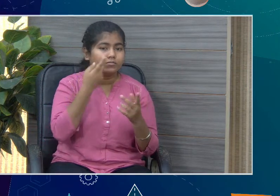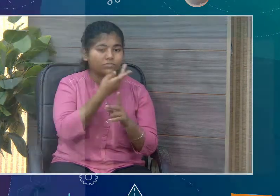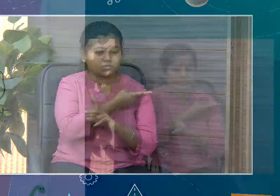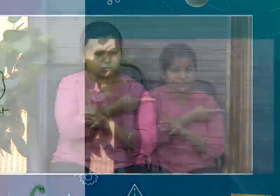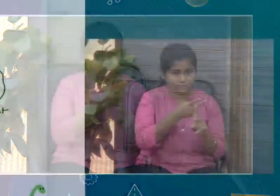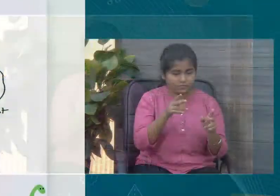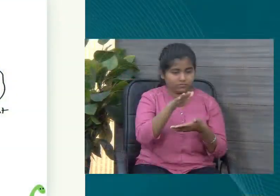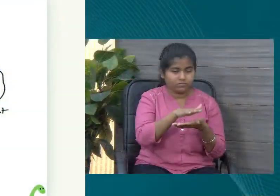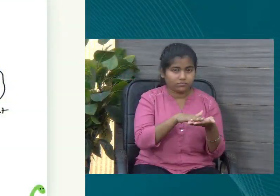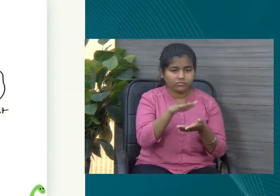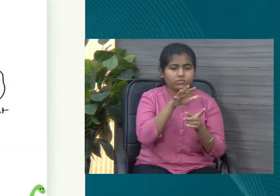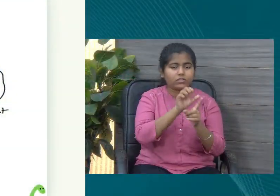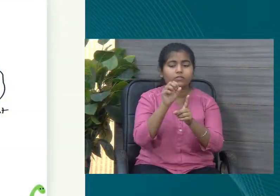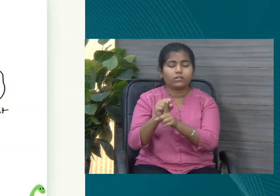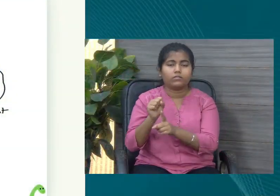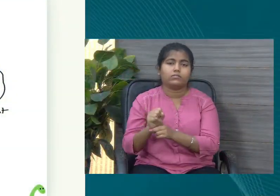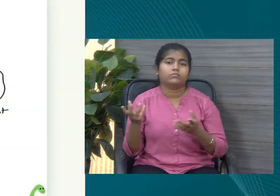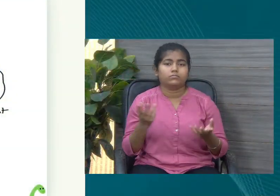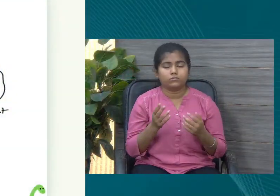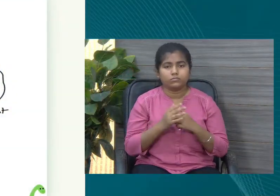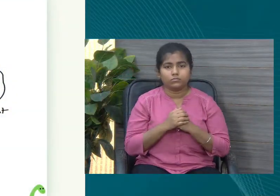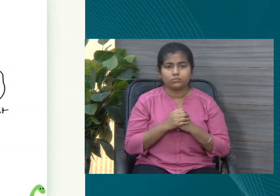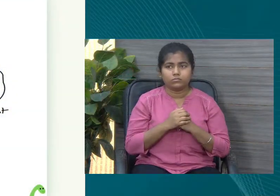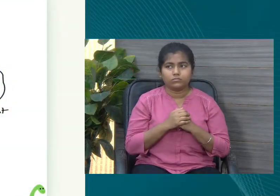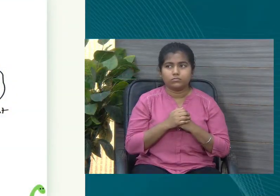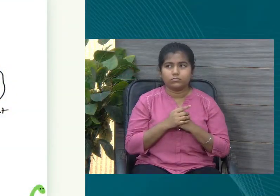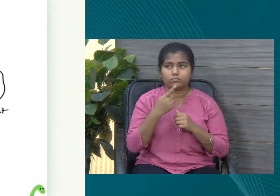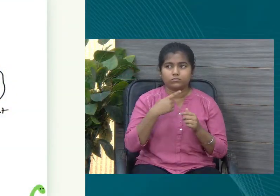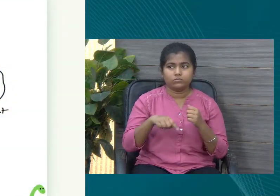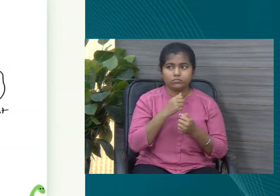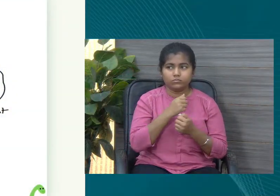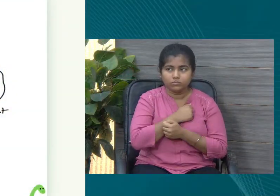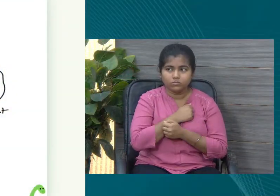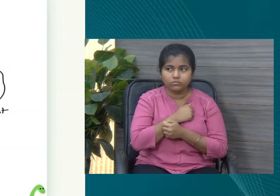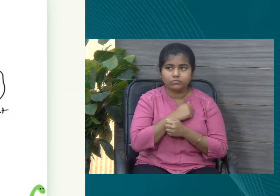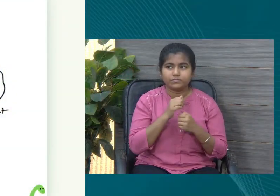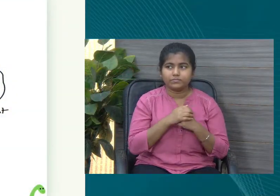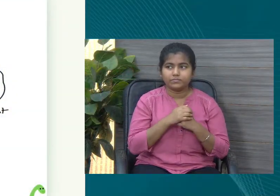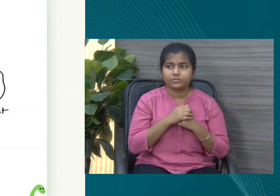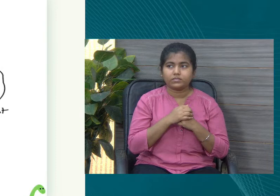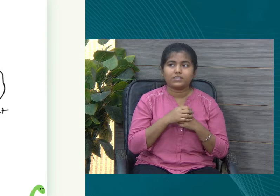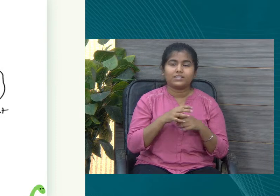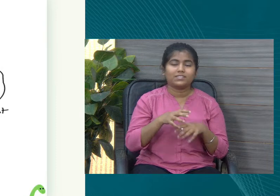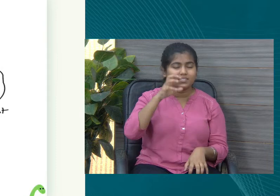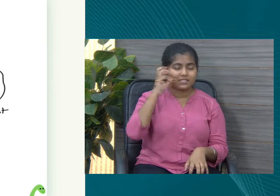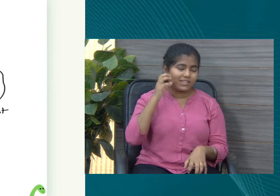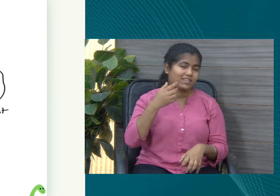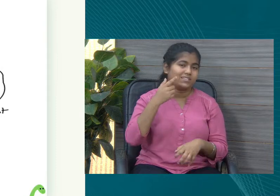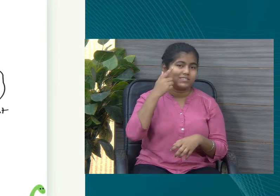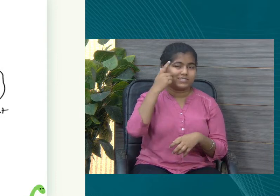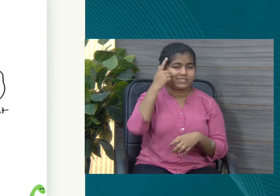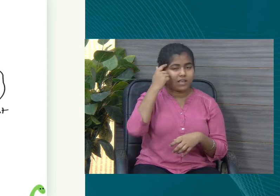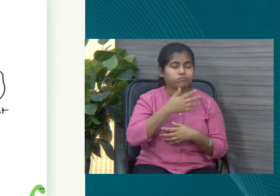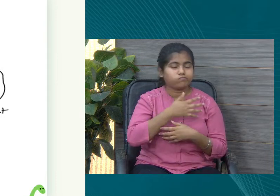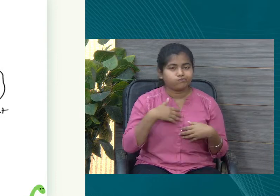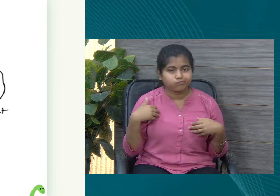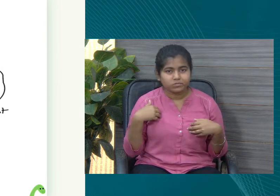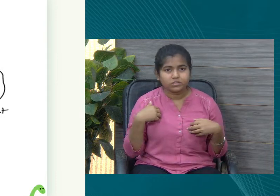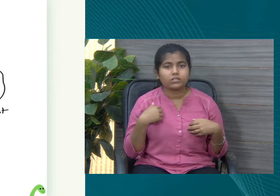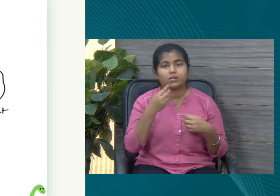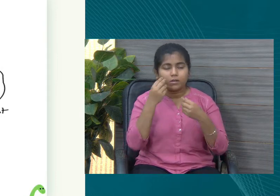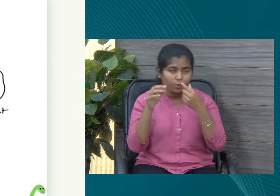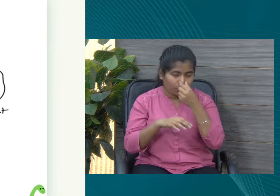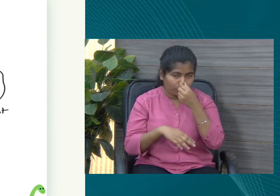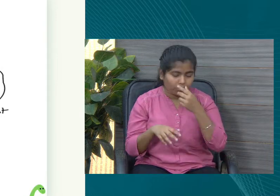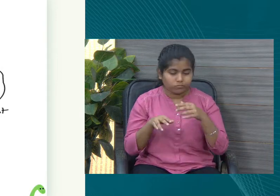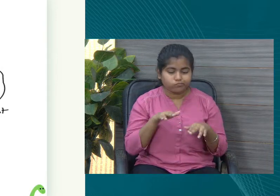the footprints. So it is deer, tiger, Right. duck, and elephant. Okay. And you got